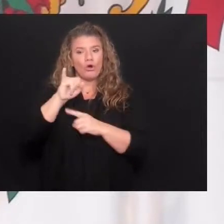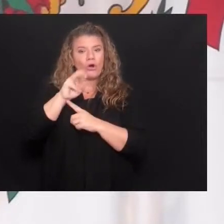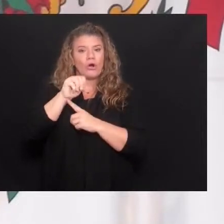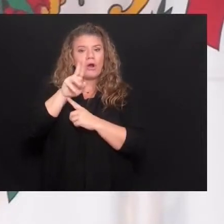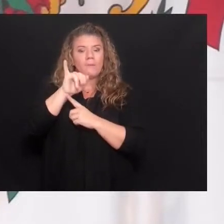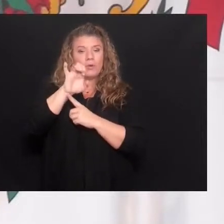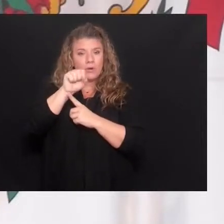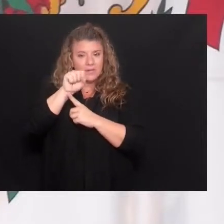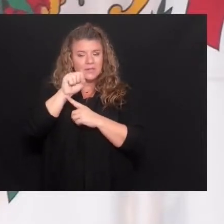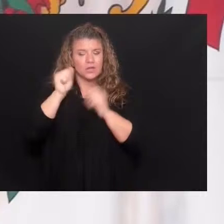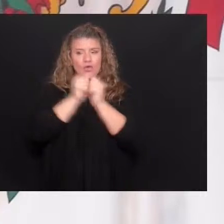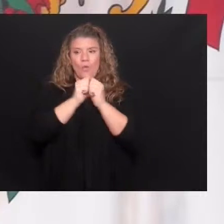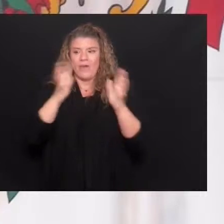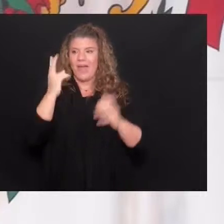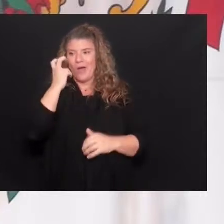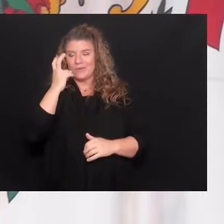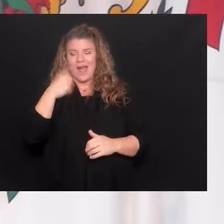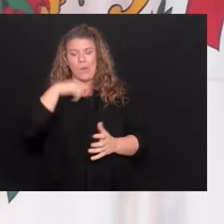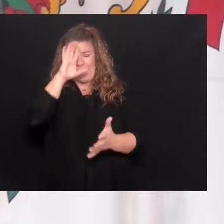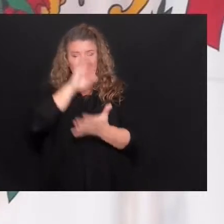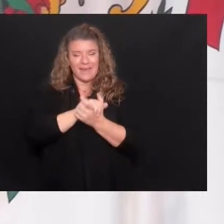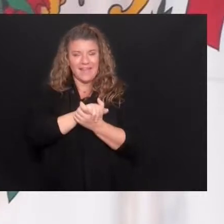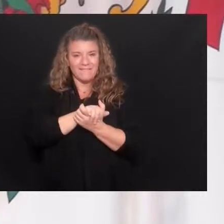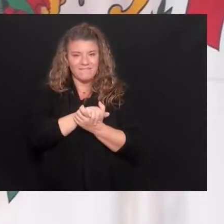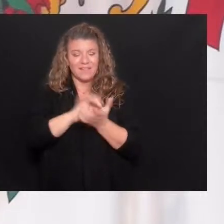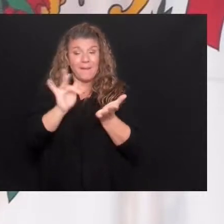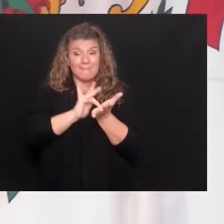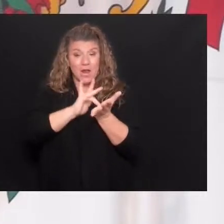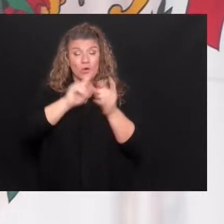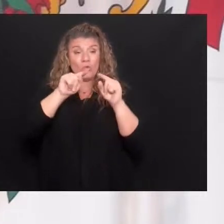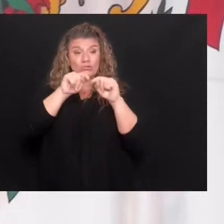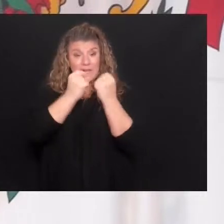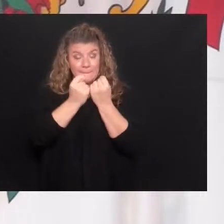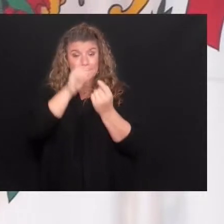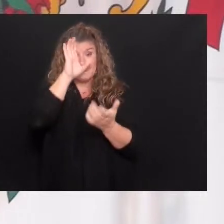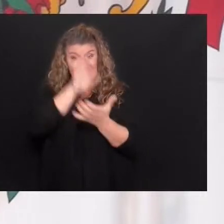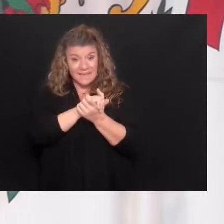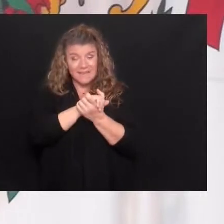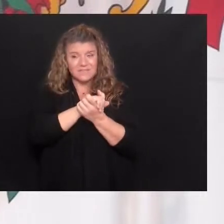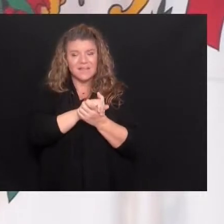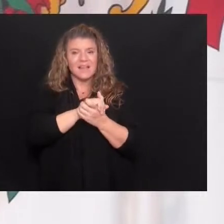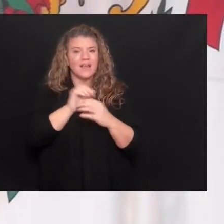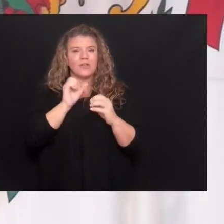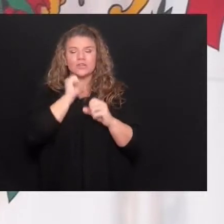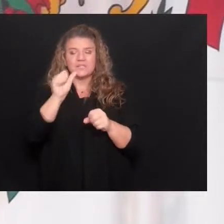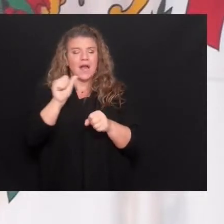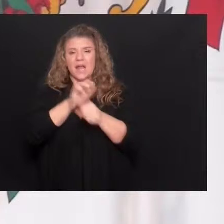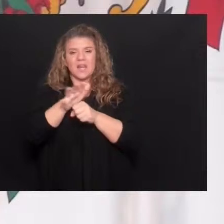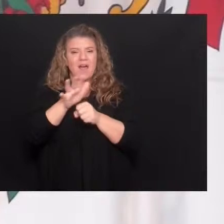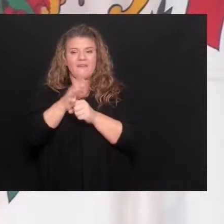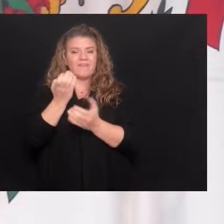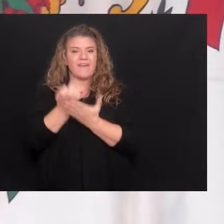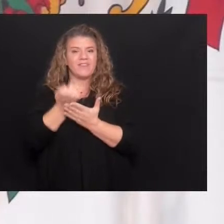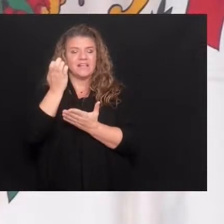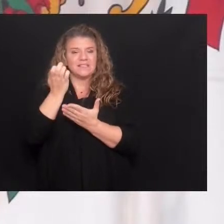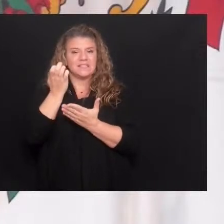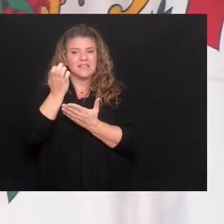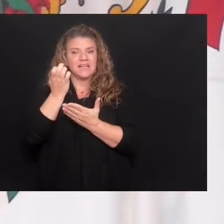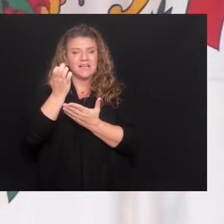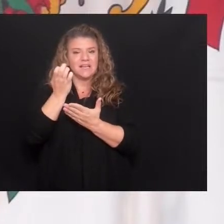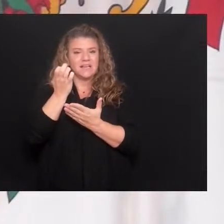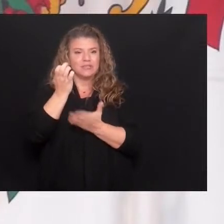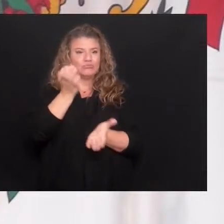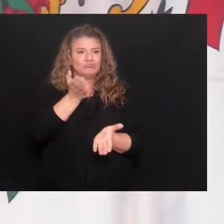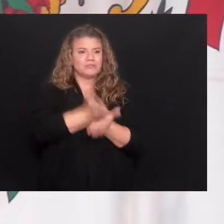absolutely without any question, we believe, the medical community believes, that there's not enough evidence to take away the